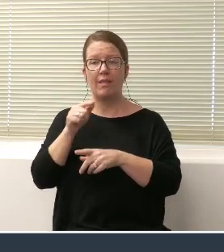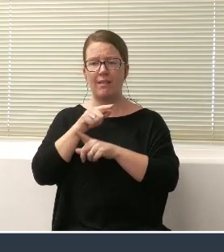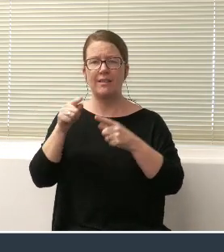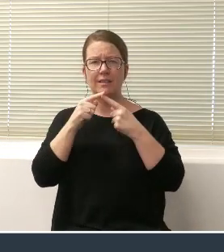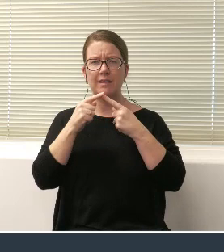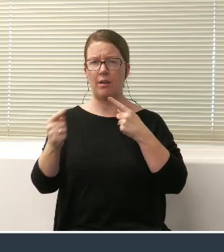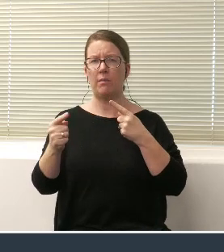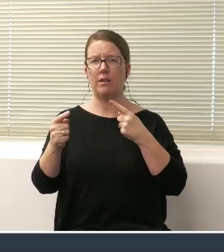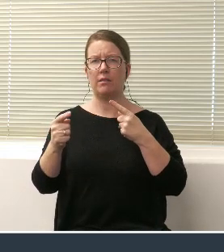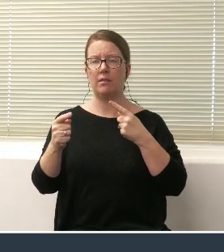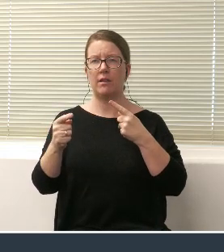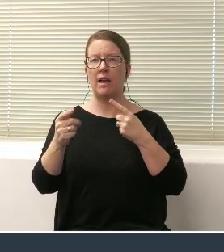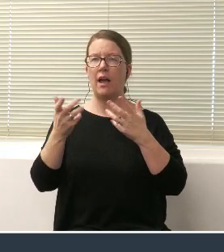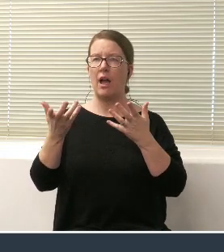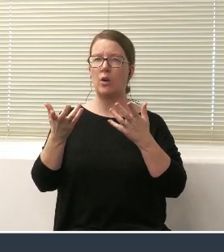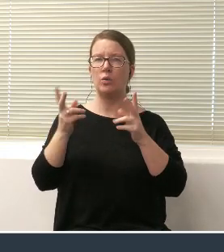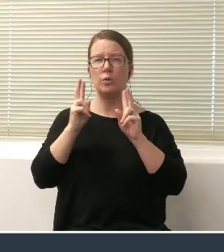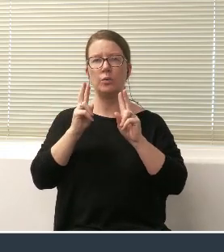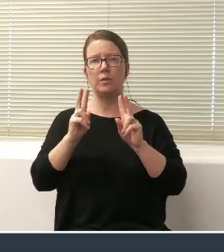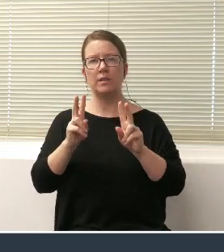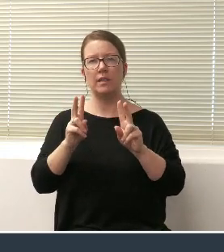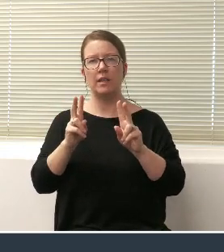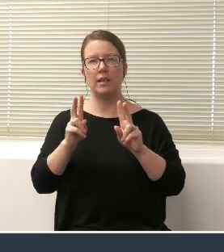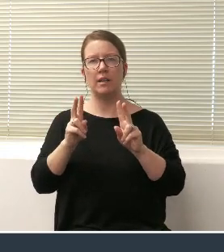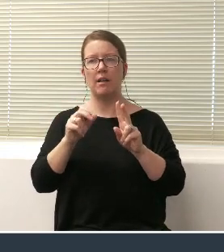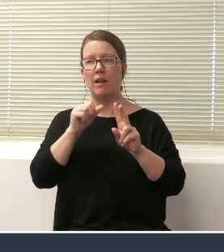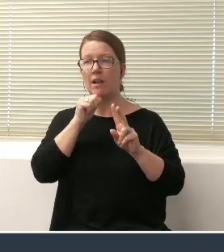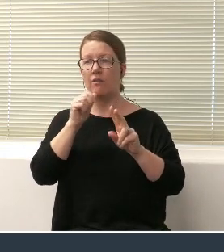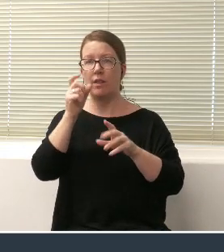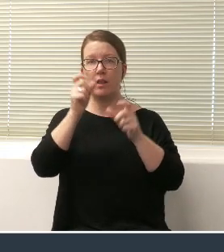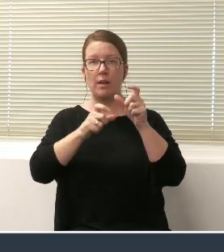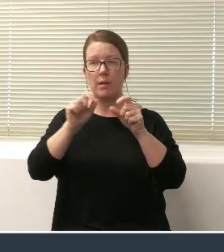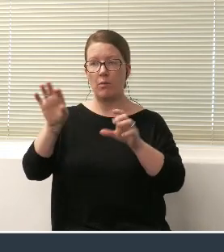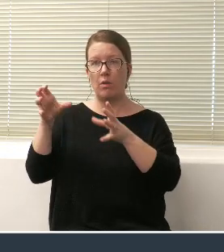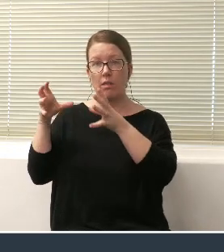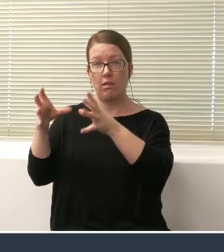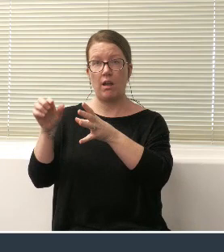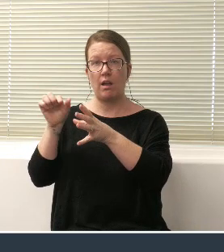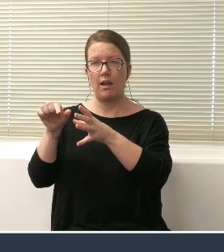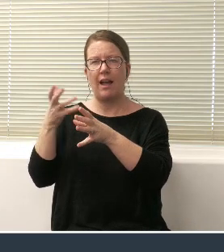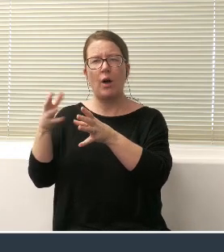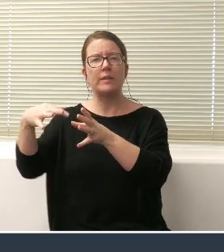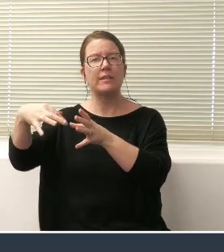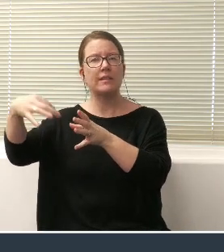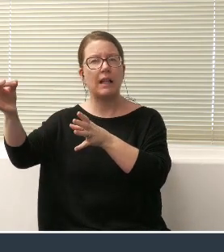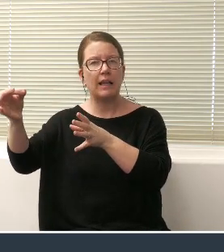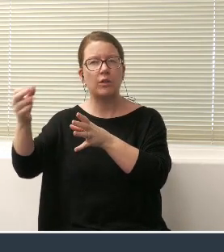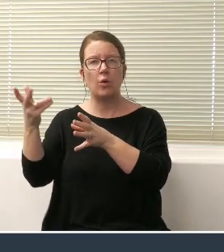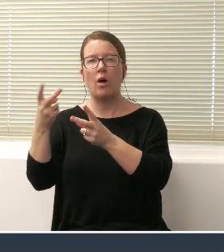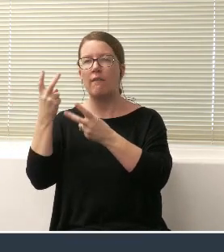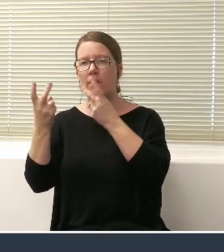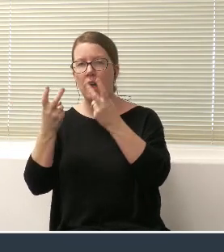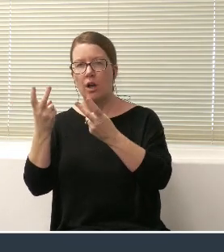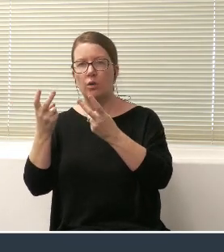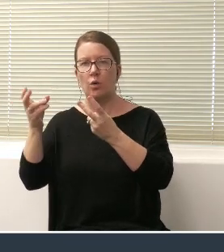how do you see the people that are on that organisation, the decision makers, being selected or recruited